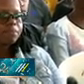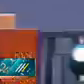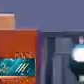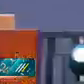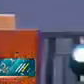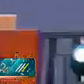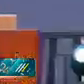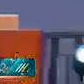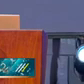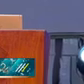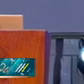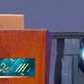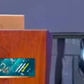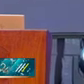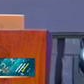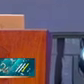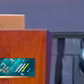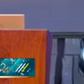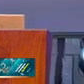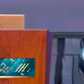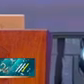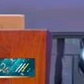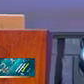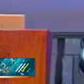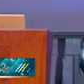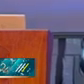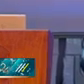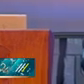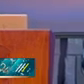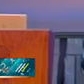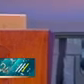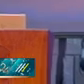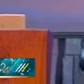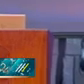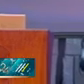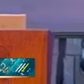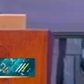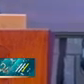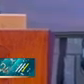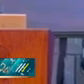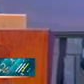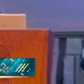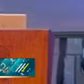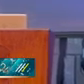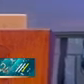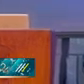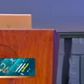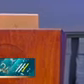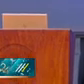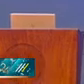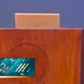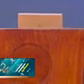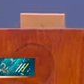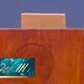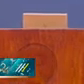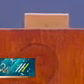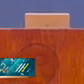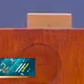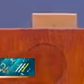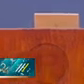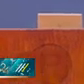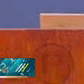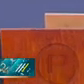and so ad door has been open and that's why the conversation has been we we are all pursuing spirituality